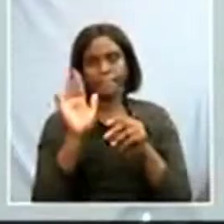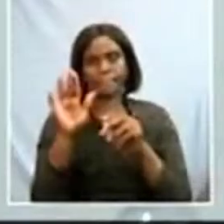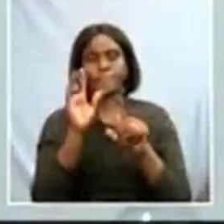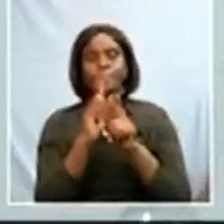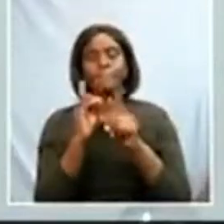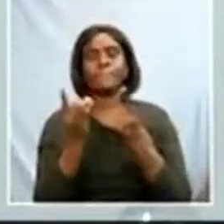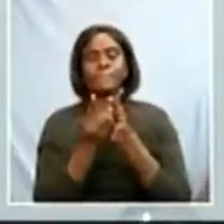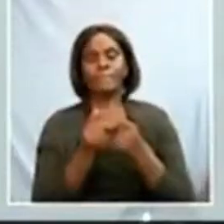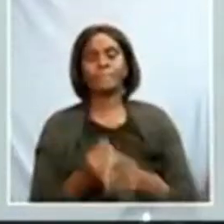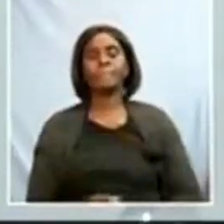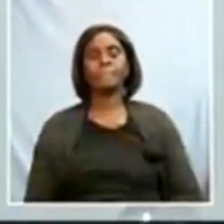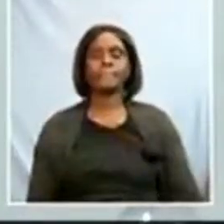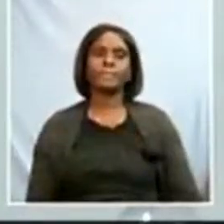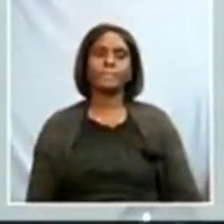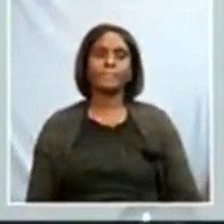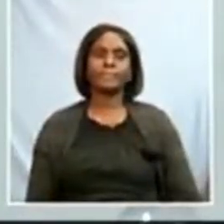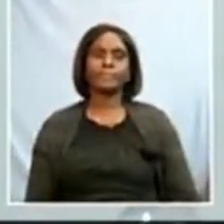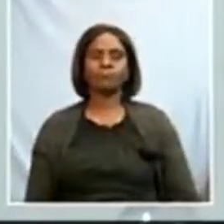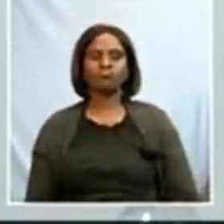district.